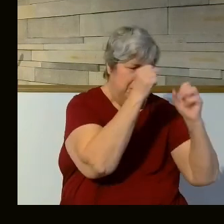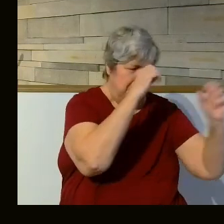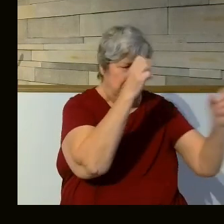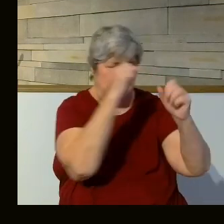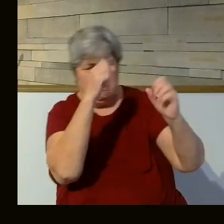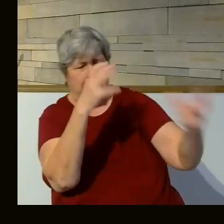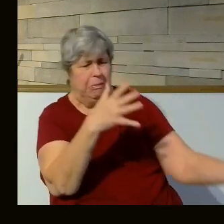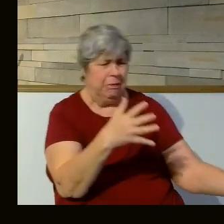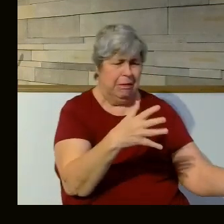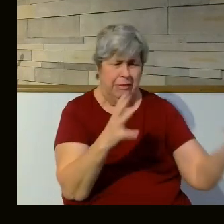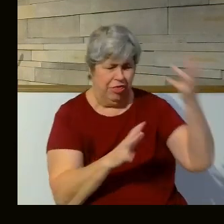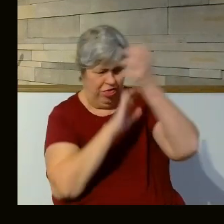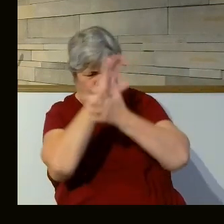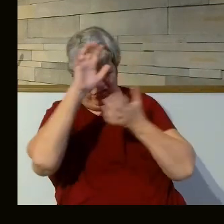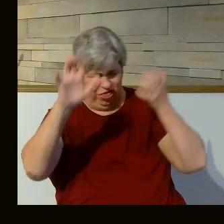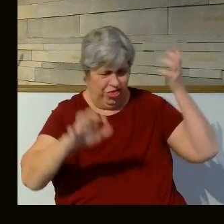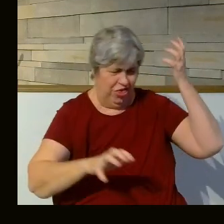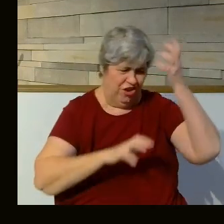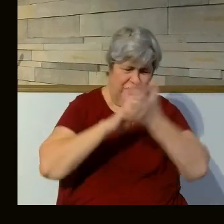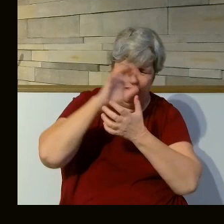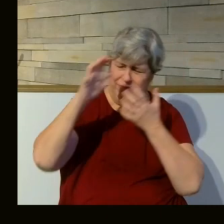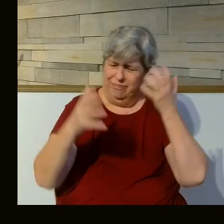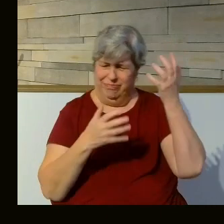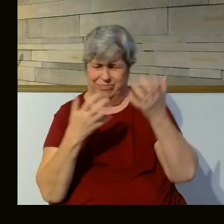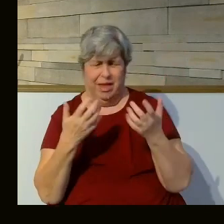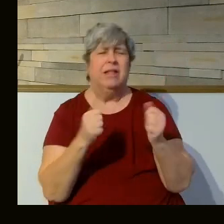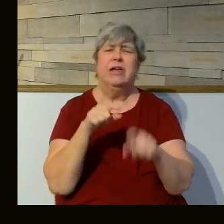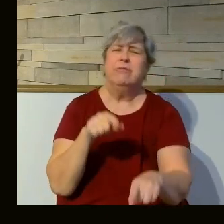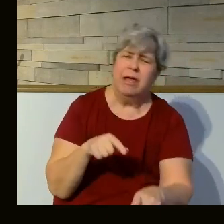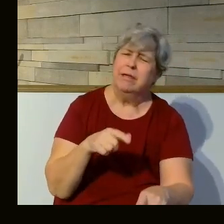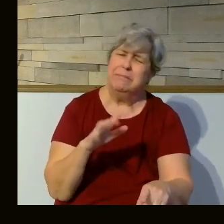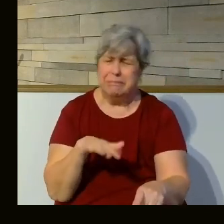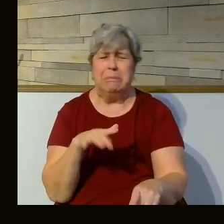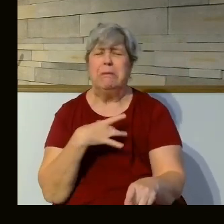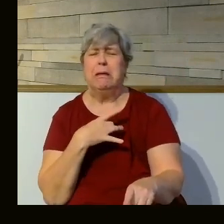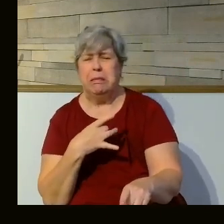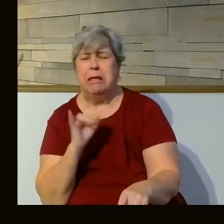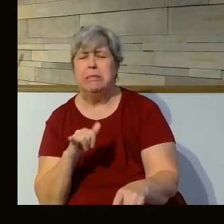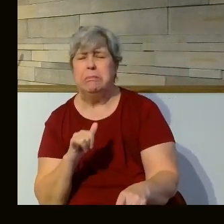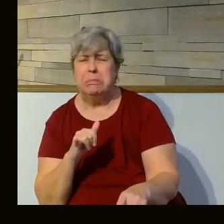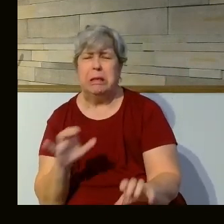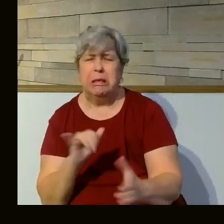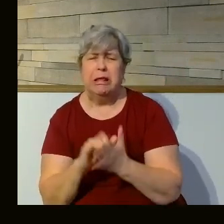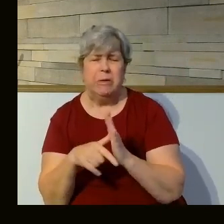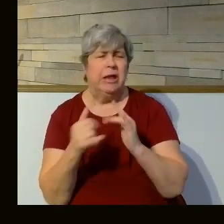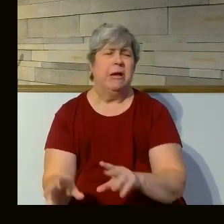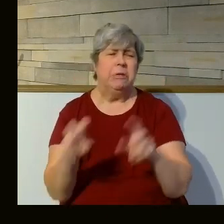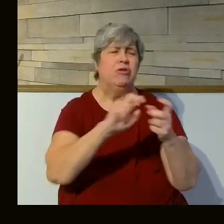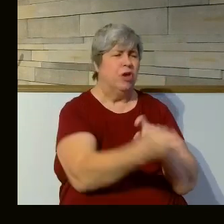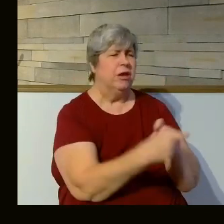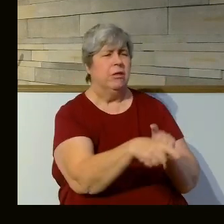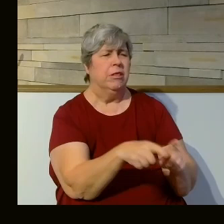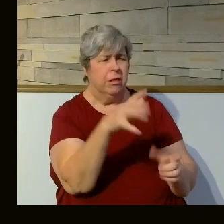and they begin to slosh around and move around. Let's try this belief for a while. Oh, I like it. I did that for a while. Now I'm going to move on